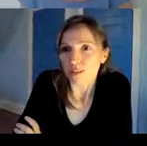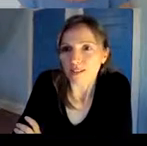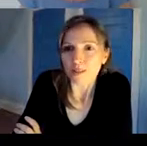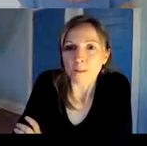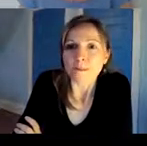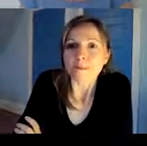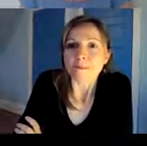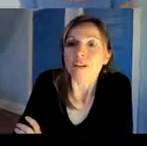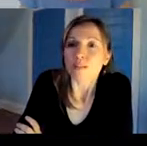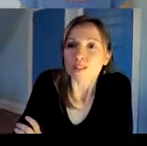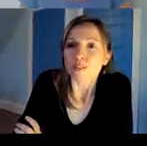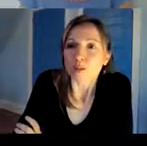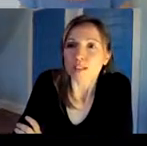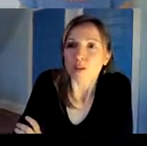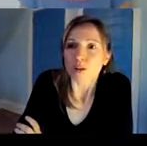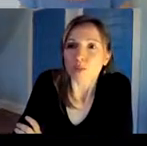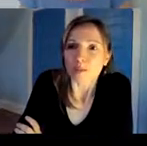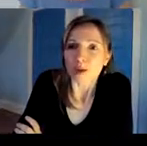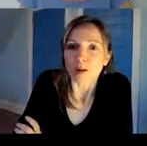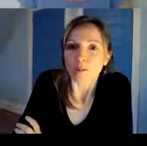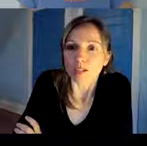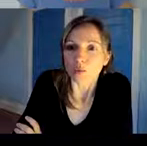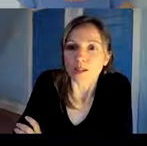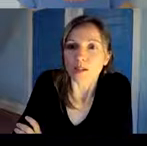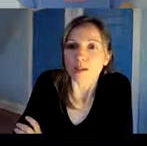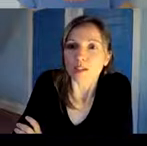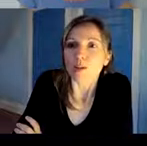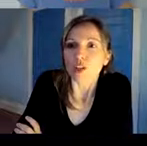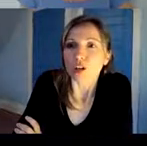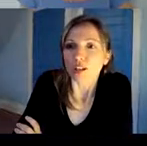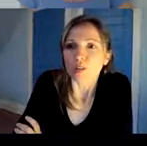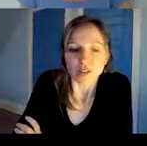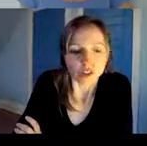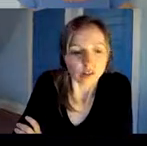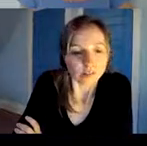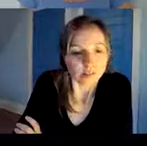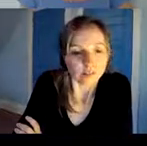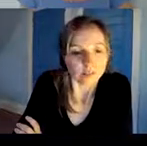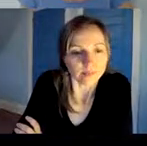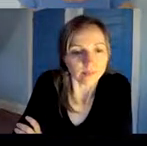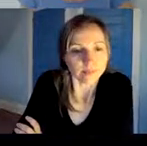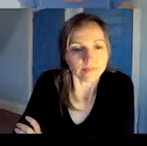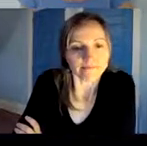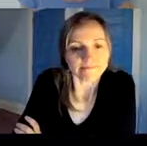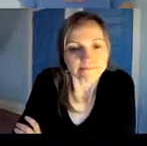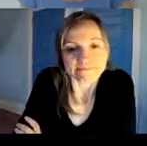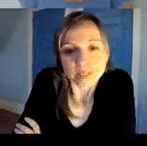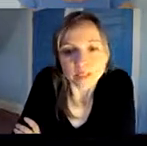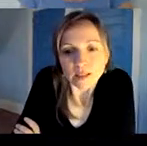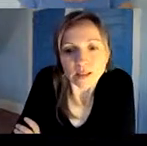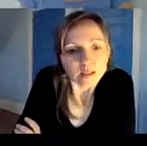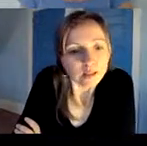medicinal purposes. But invasive species are also a big problem with this one, especially garlic mustard.